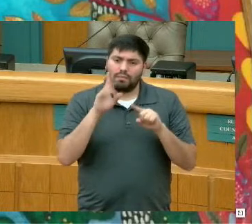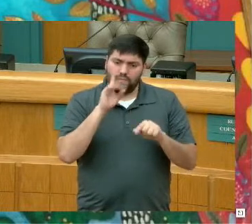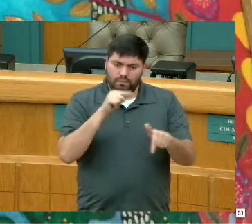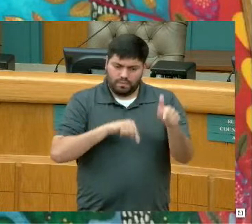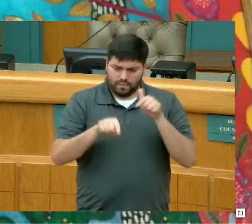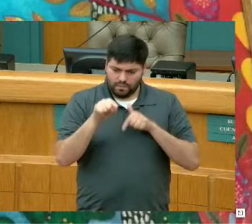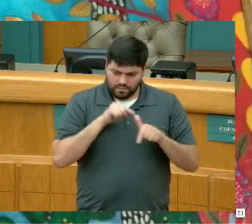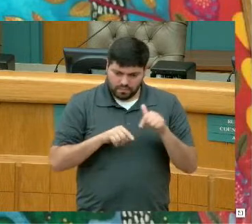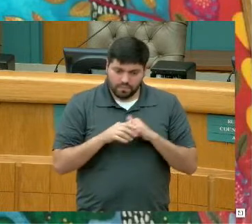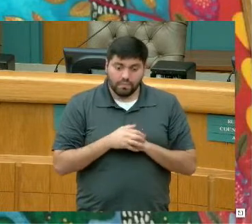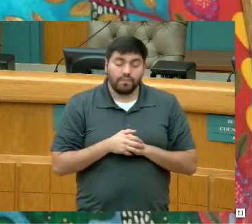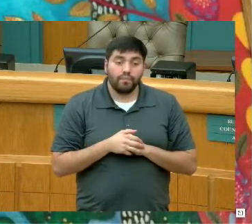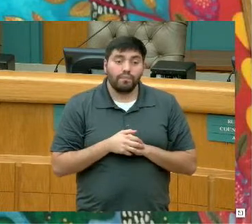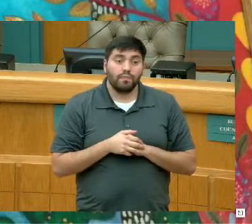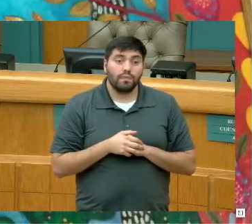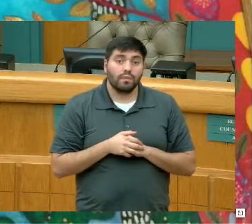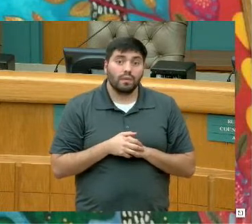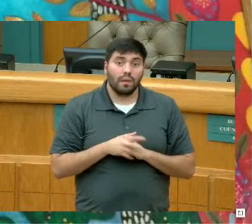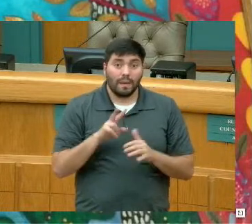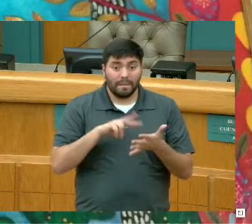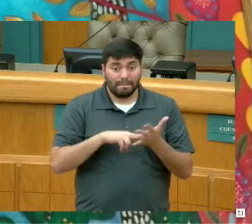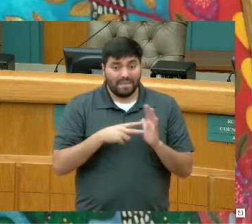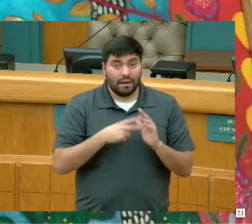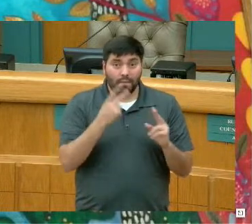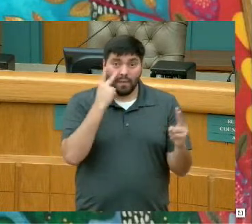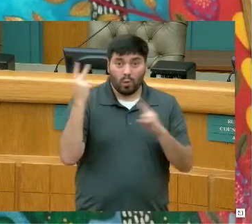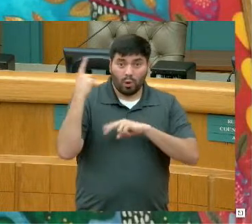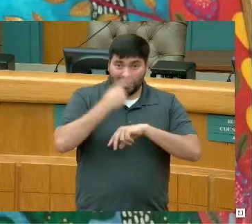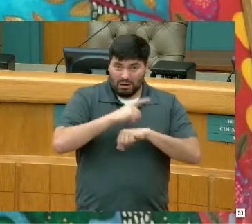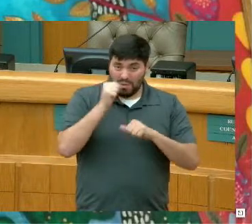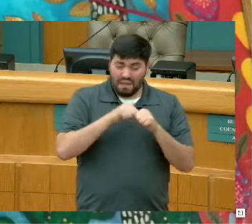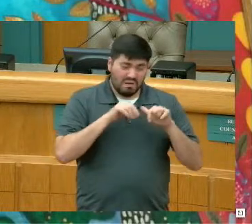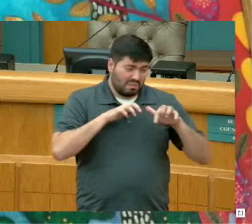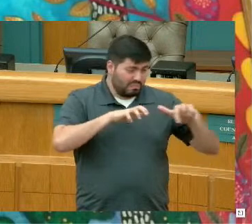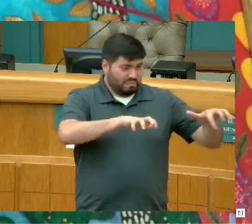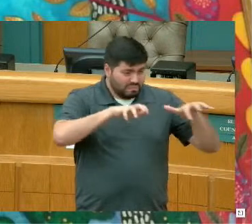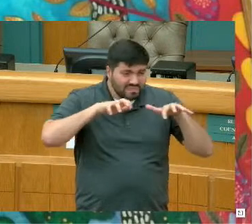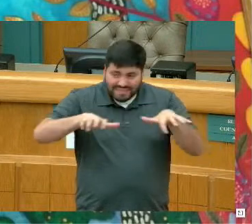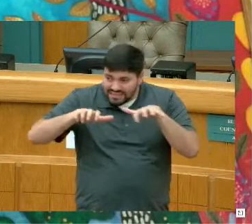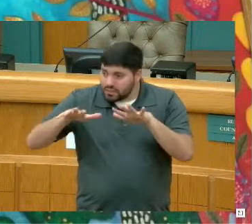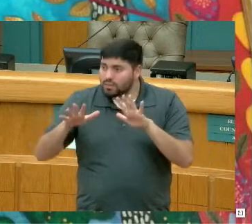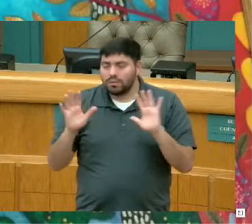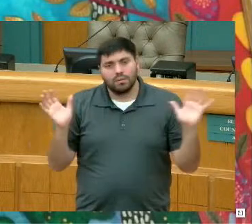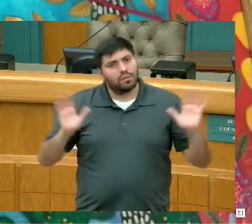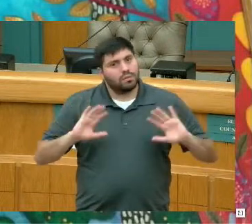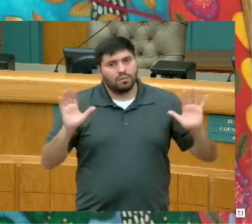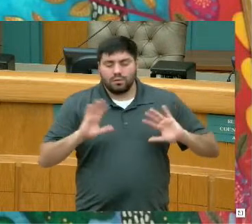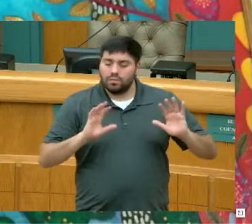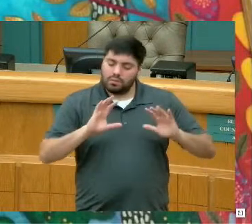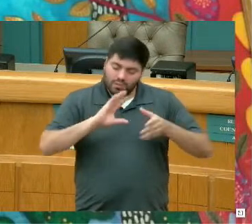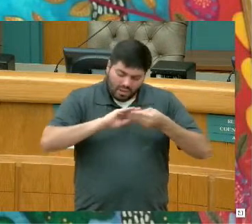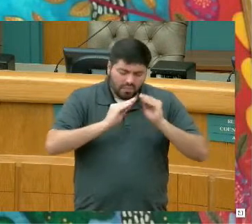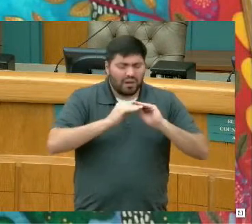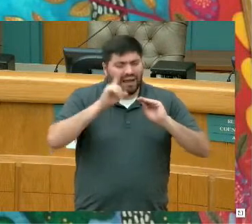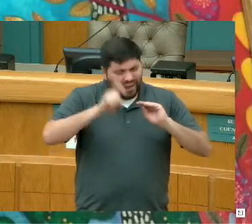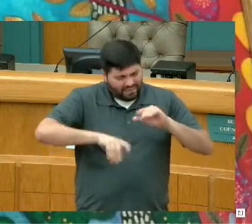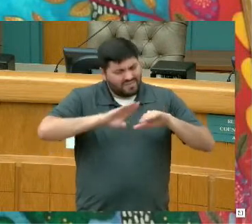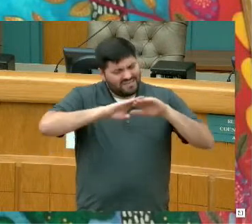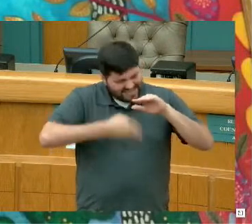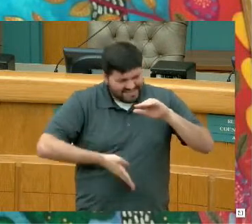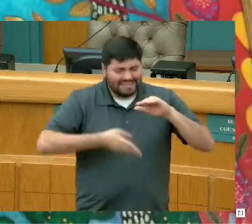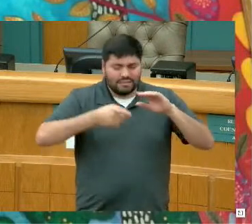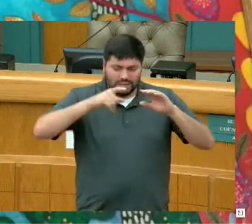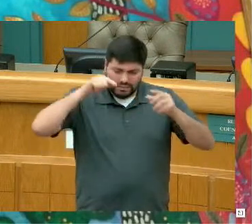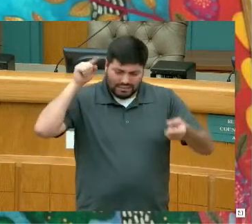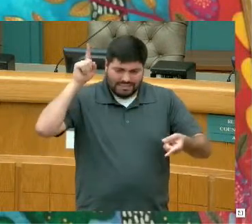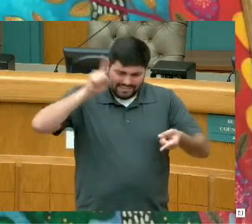to what I said. We cannot be where we were at Memorial Day. We have to drive these numbers down.